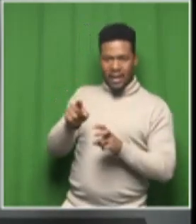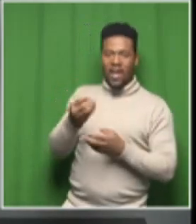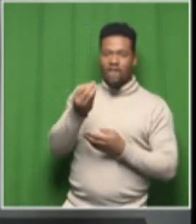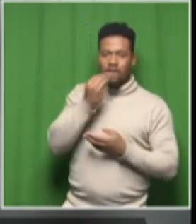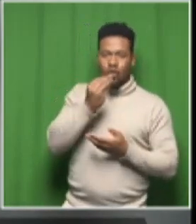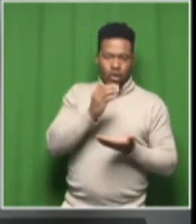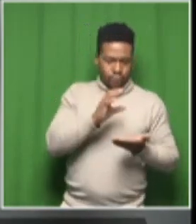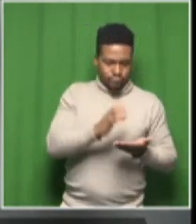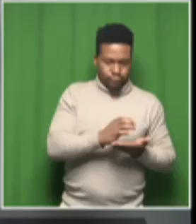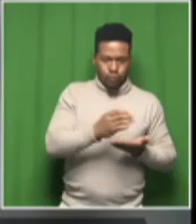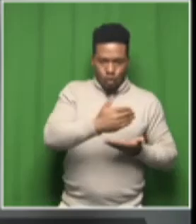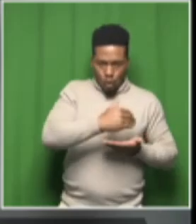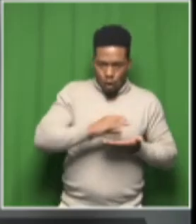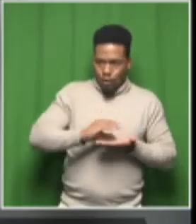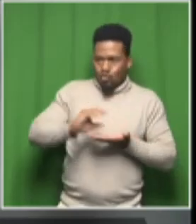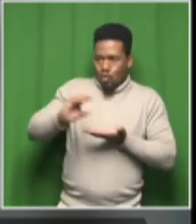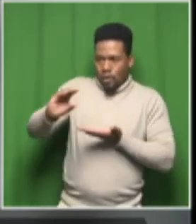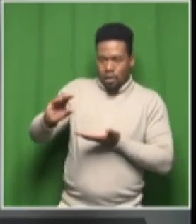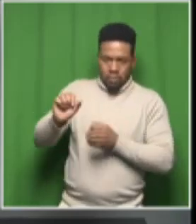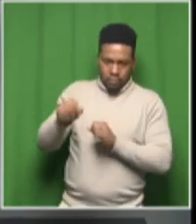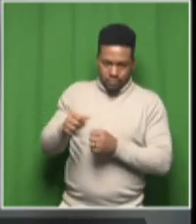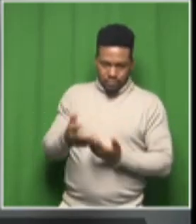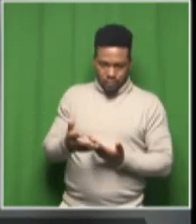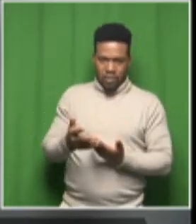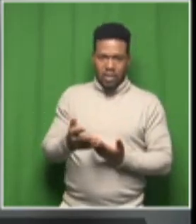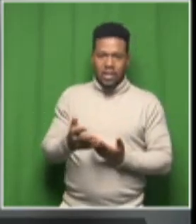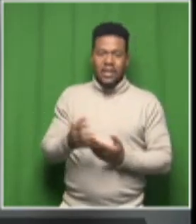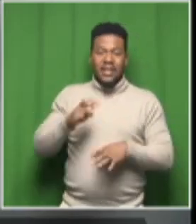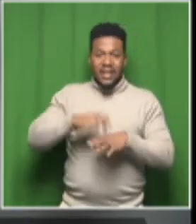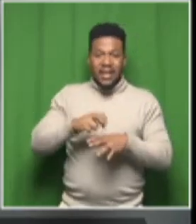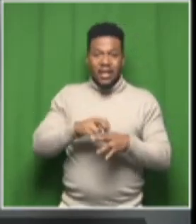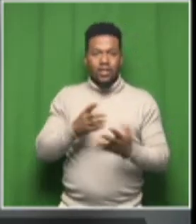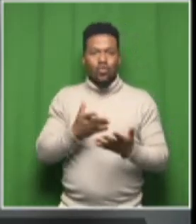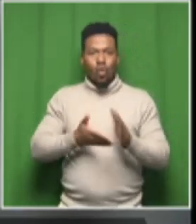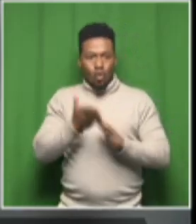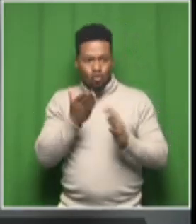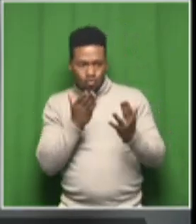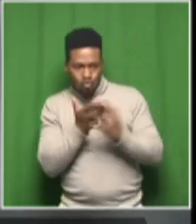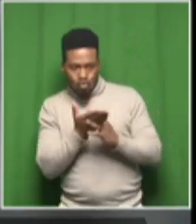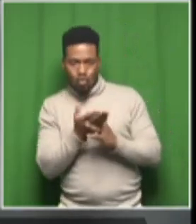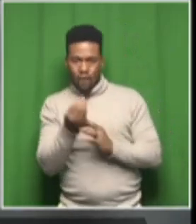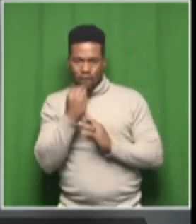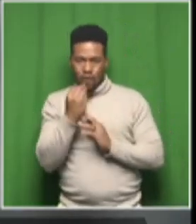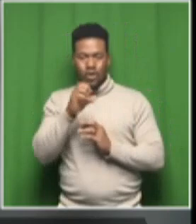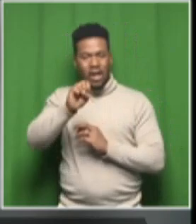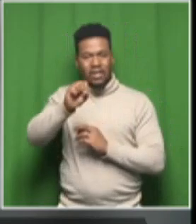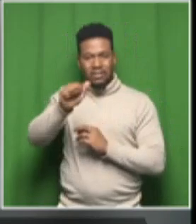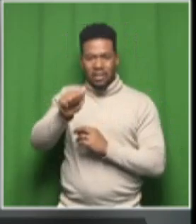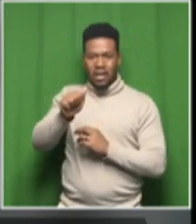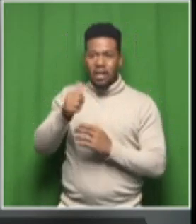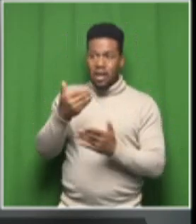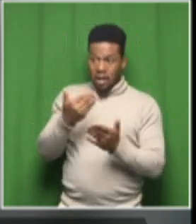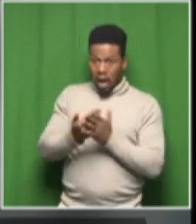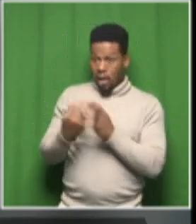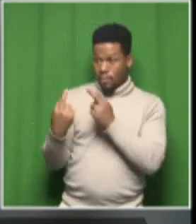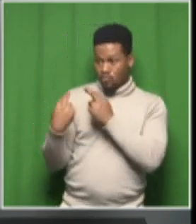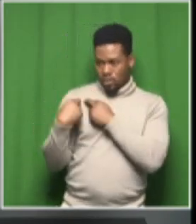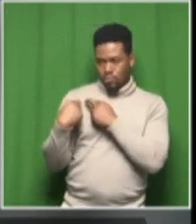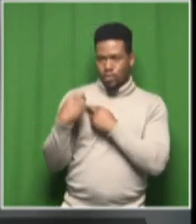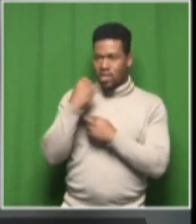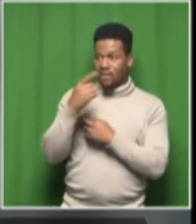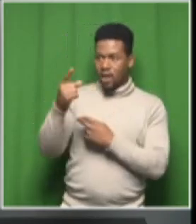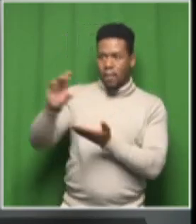to organizations like FoodForward SA, they could still be held liable even though they've donated the food to our organization. And even though